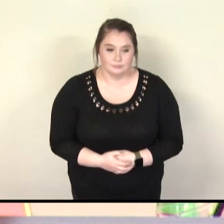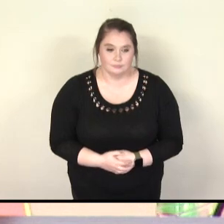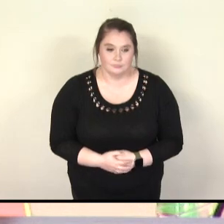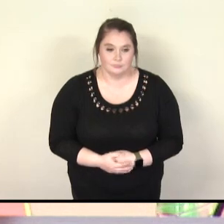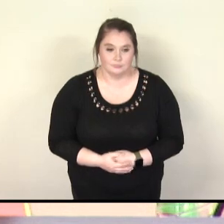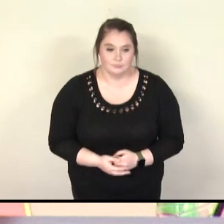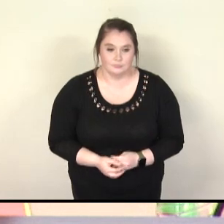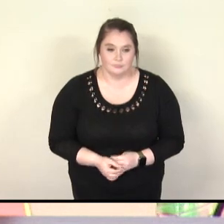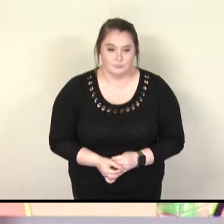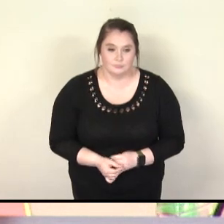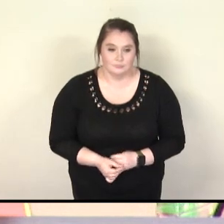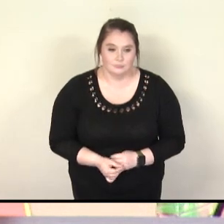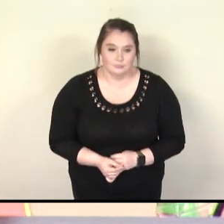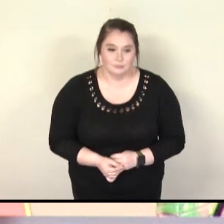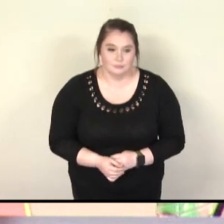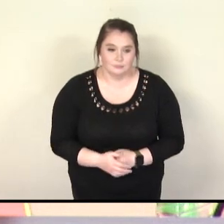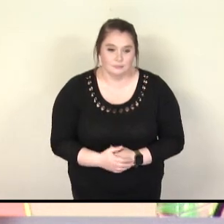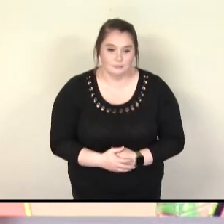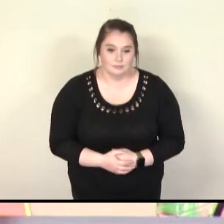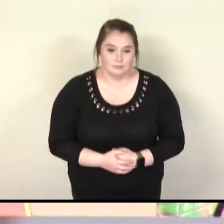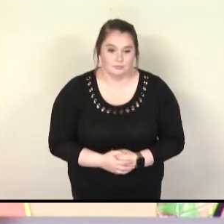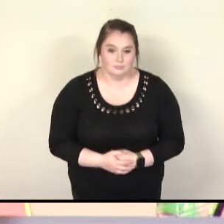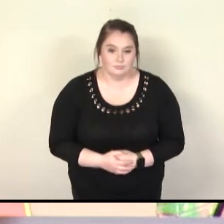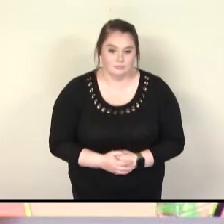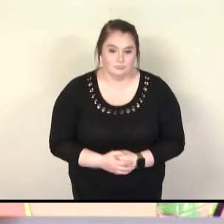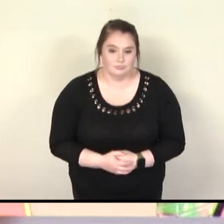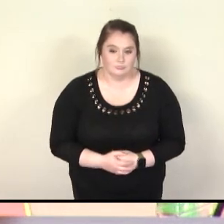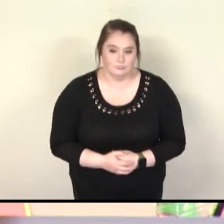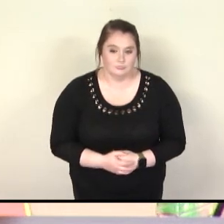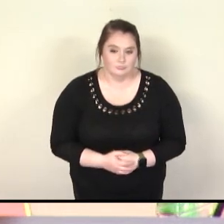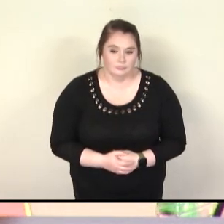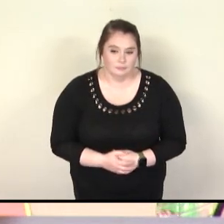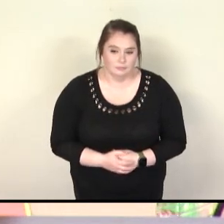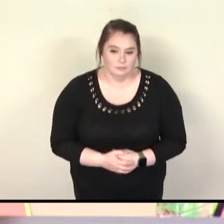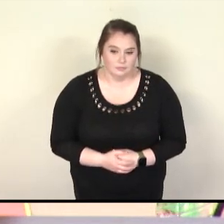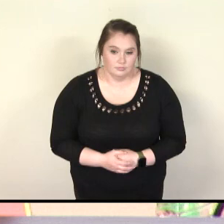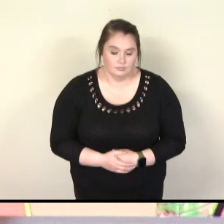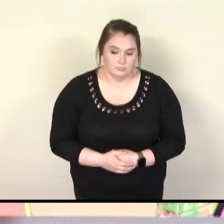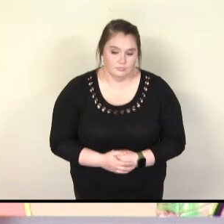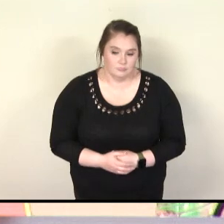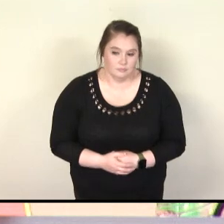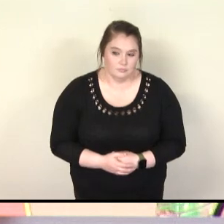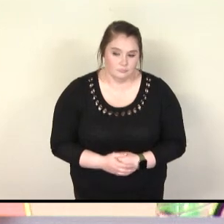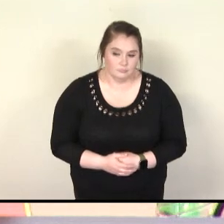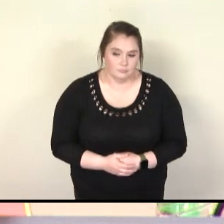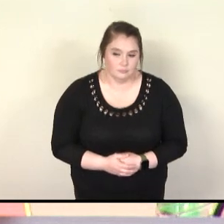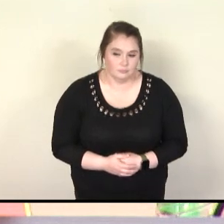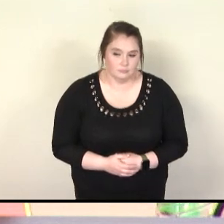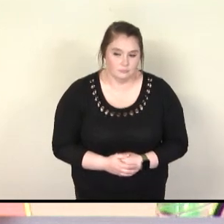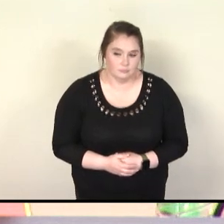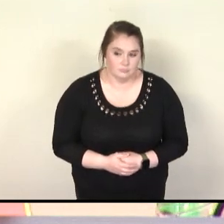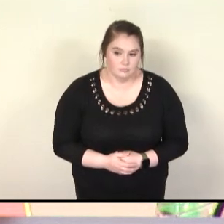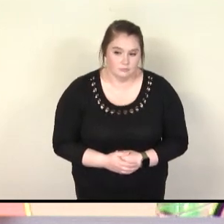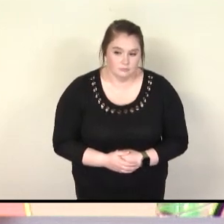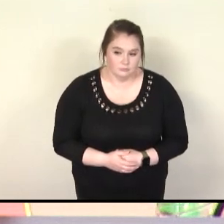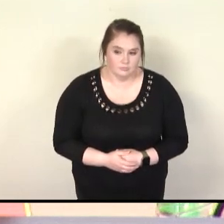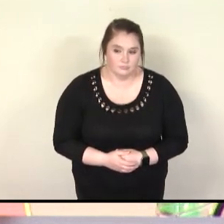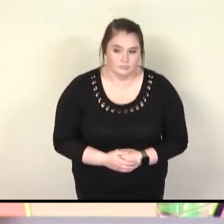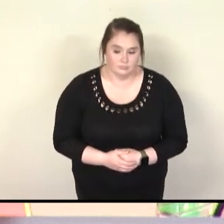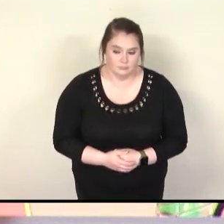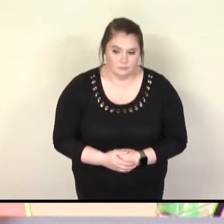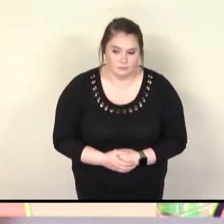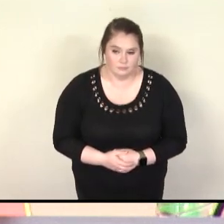bienvenidos a todos los que están presentes y los que nos observan por televisión. También les quiero compartir con todas